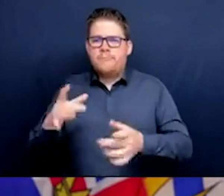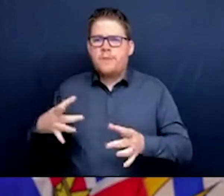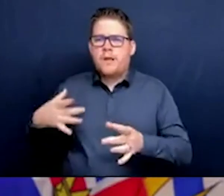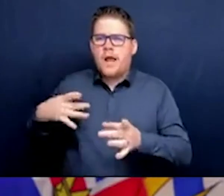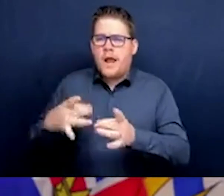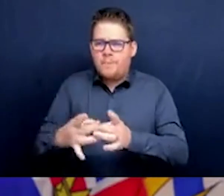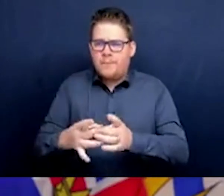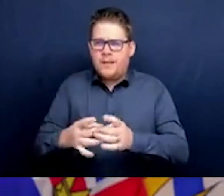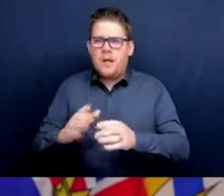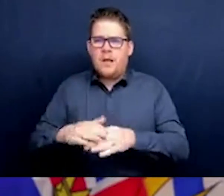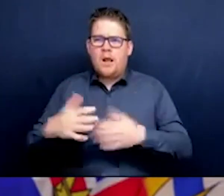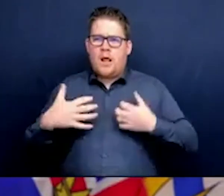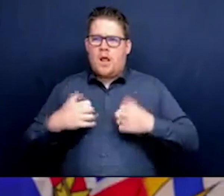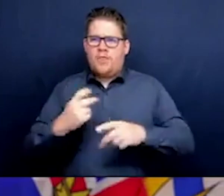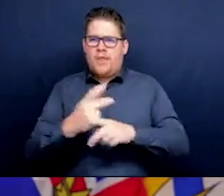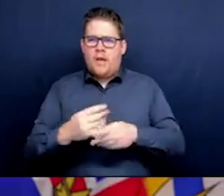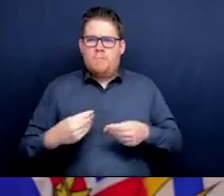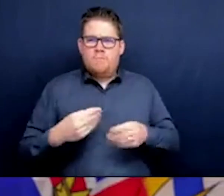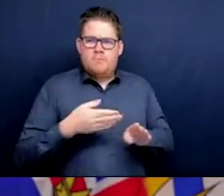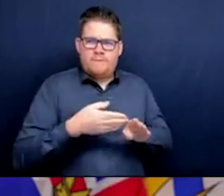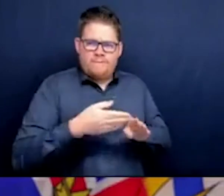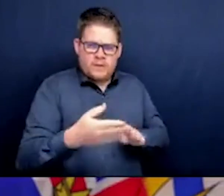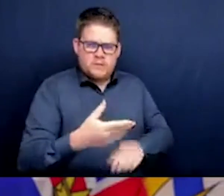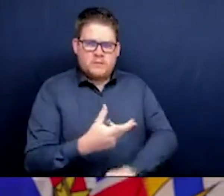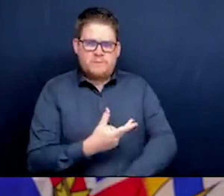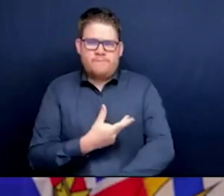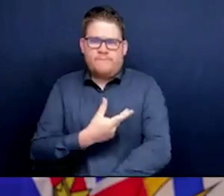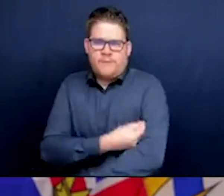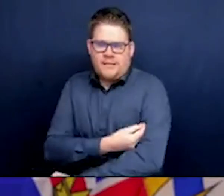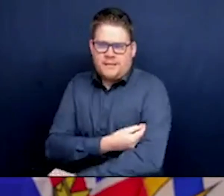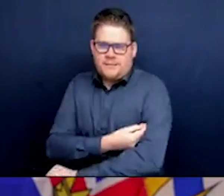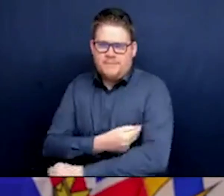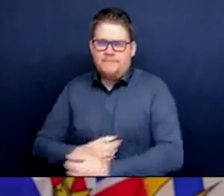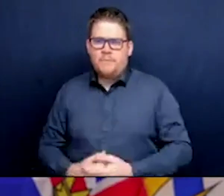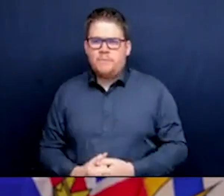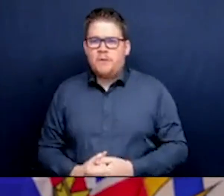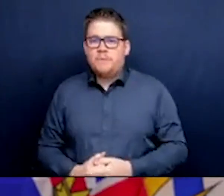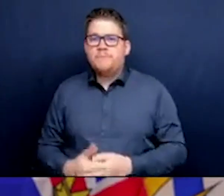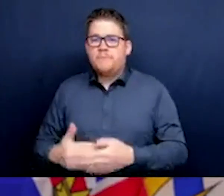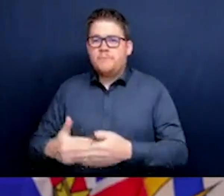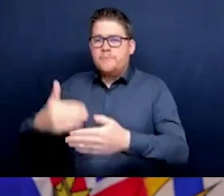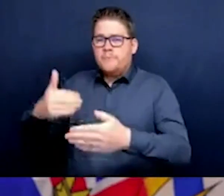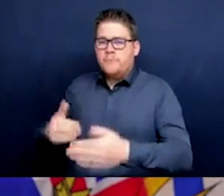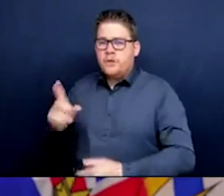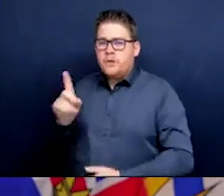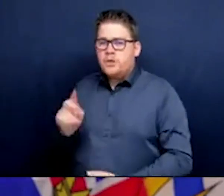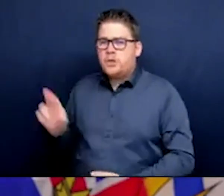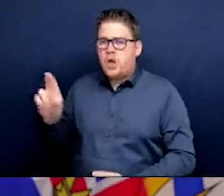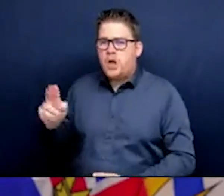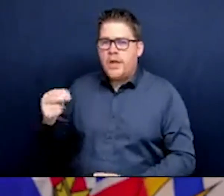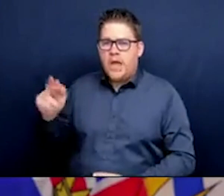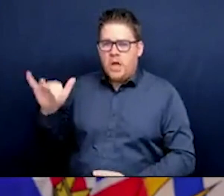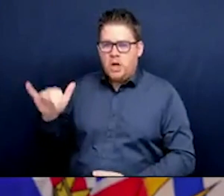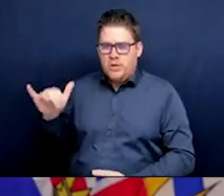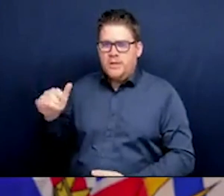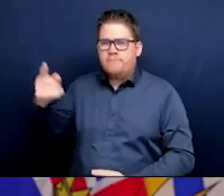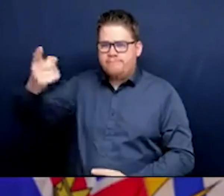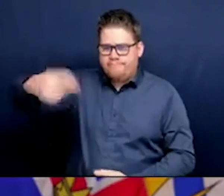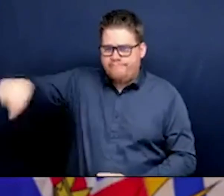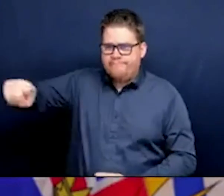Henry created a new order that requires all professional health colleges to provide personal information about their registrants to the Ministry of